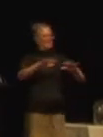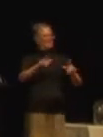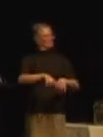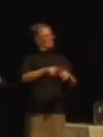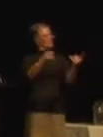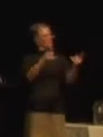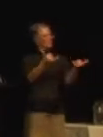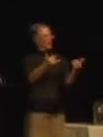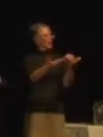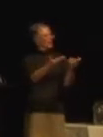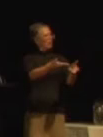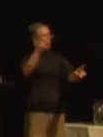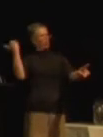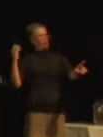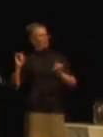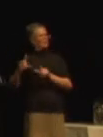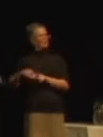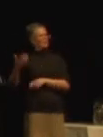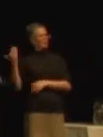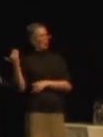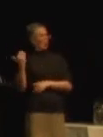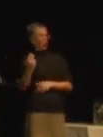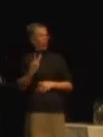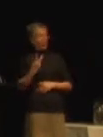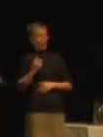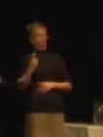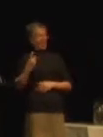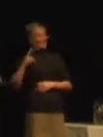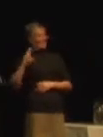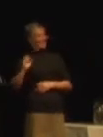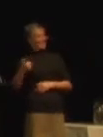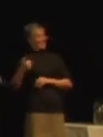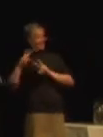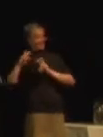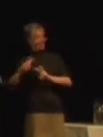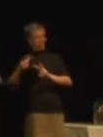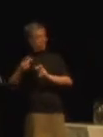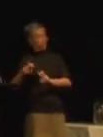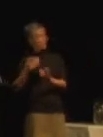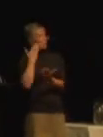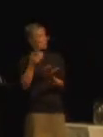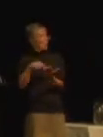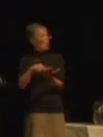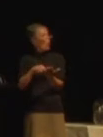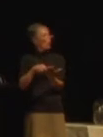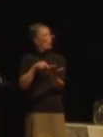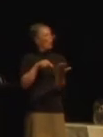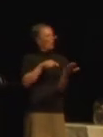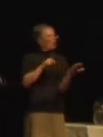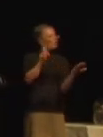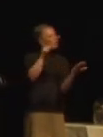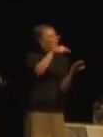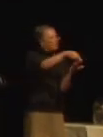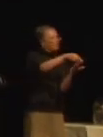still trying to figure out. A 2016 study published in the Proceedings of the National Academy of Sciences of the